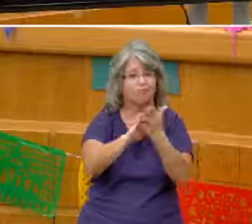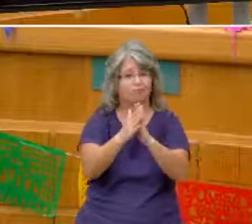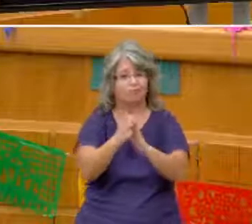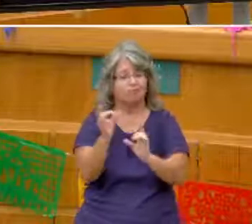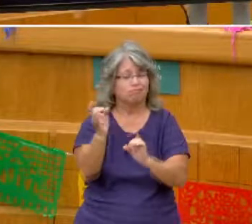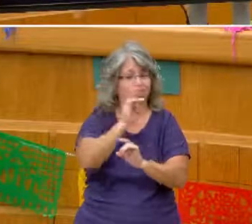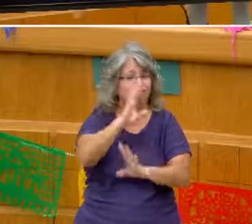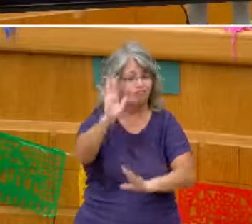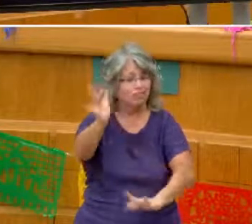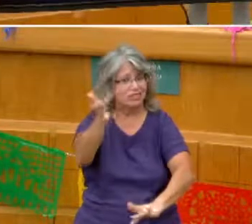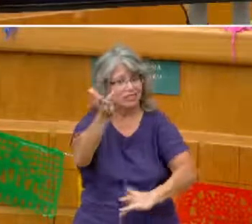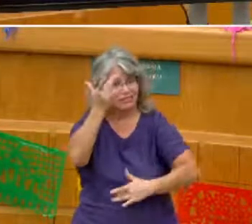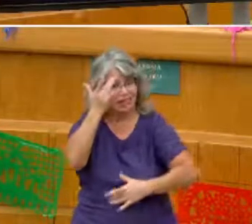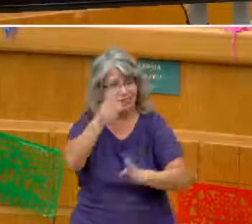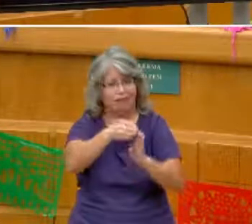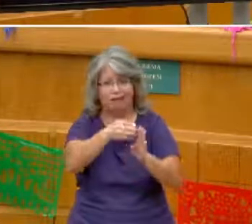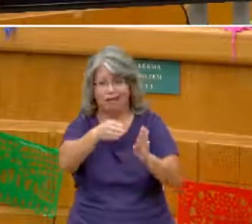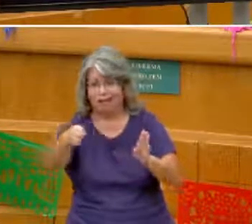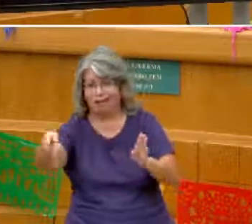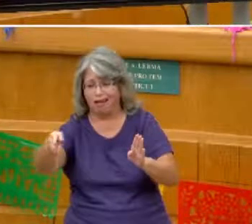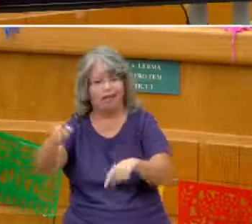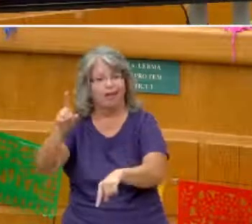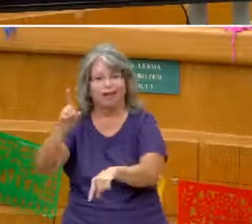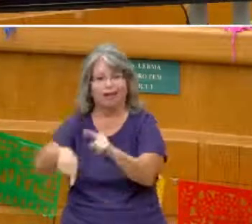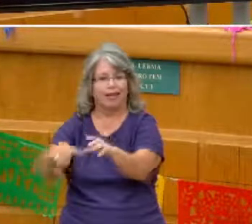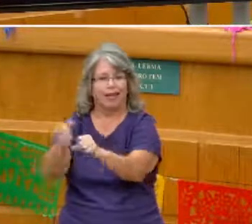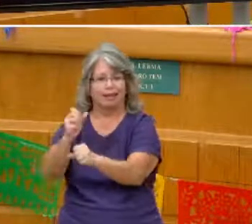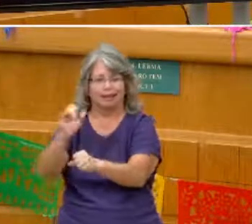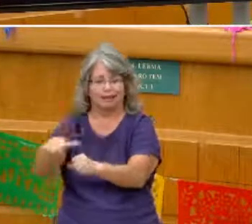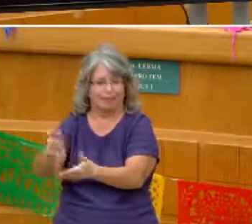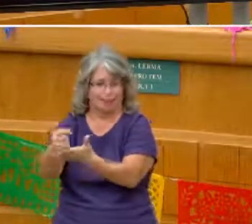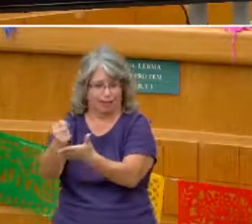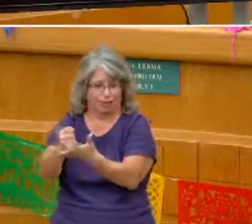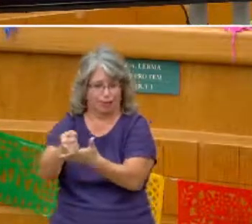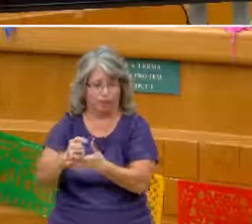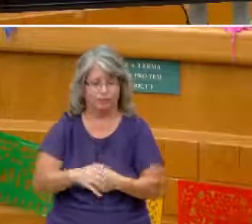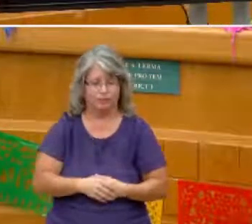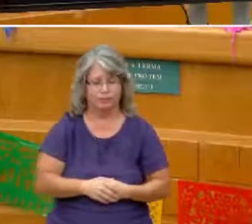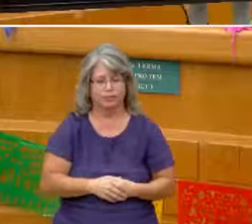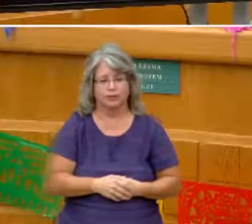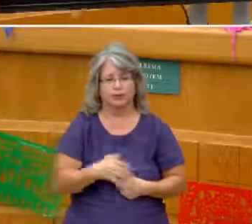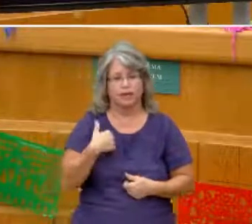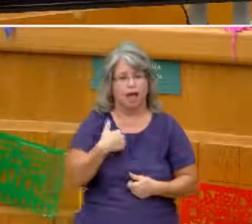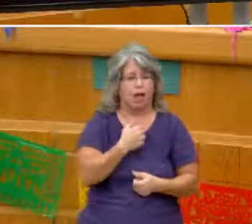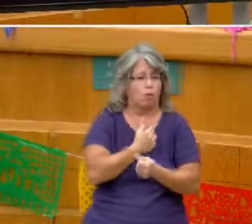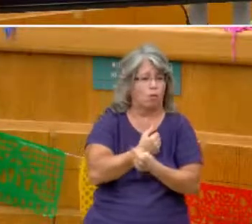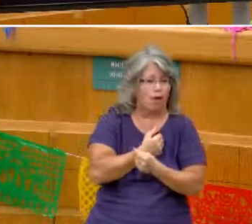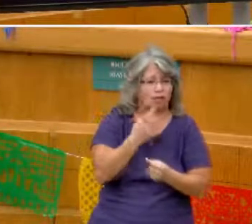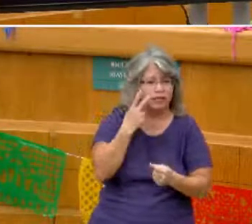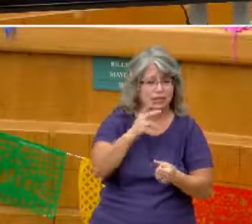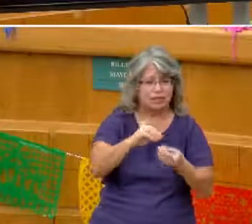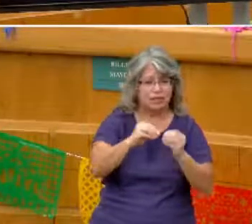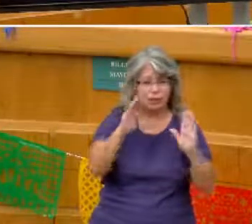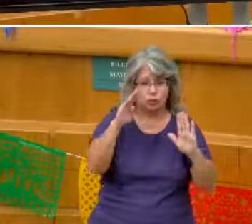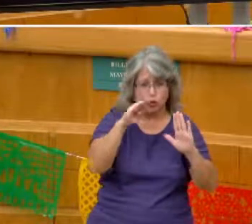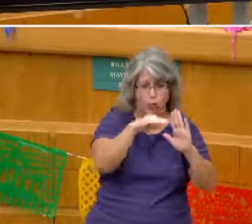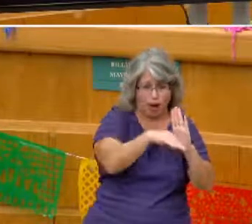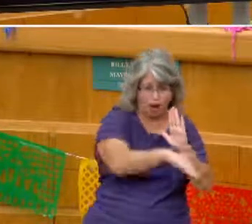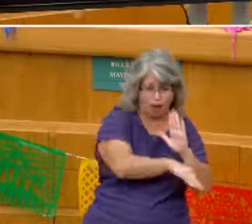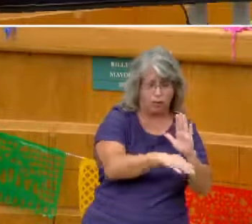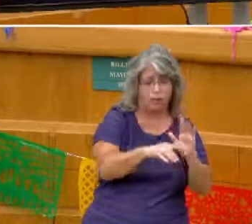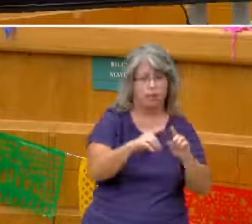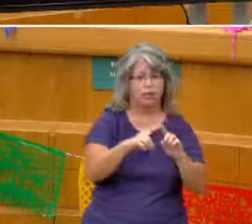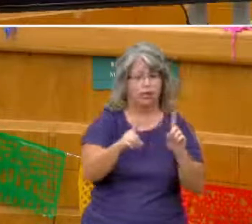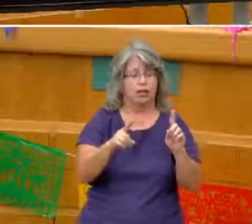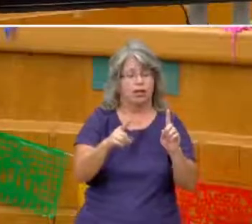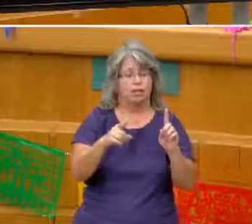an emergency management perspective, we are treating the current decline in infections and hospitalizations as